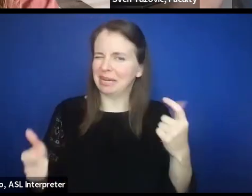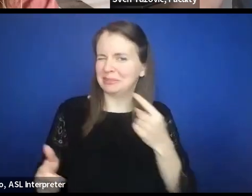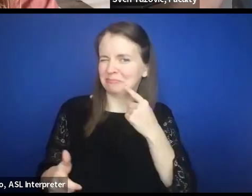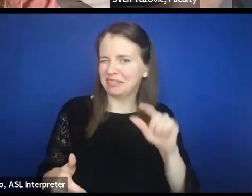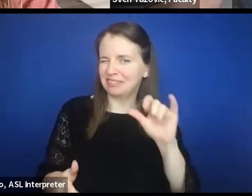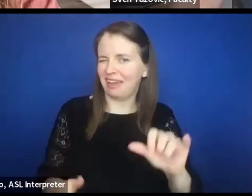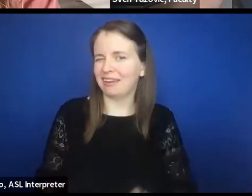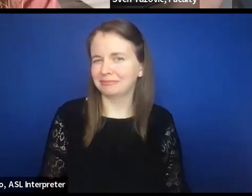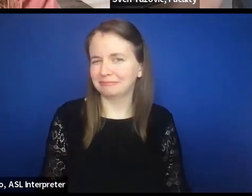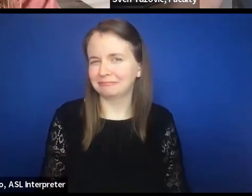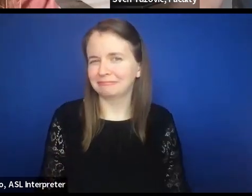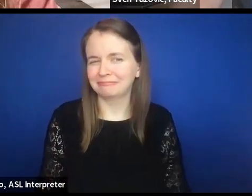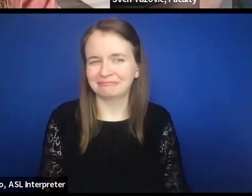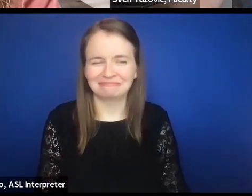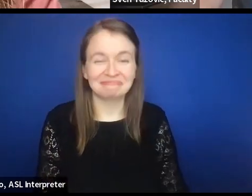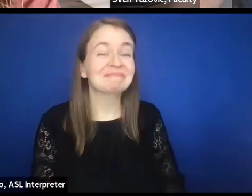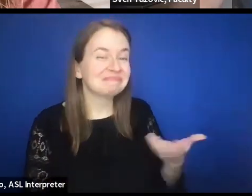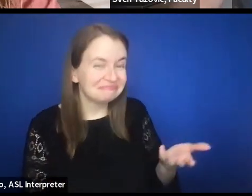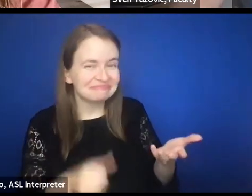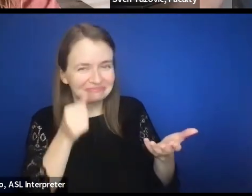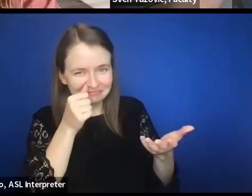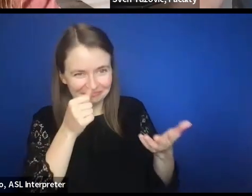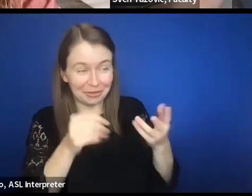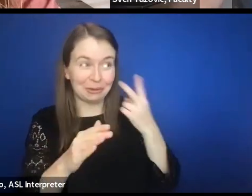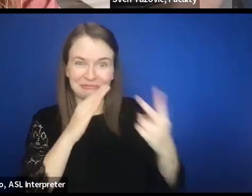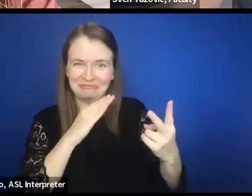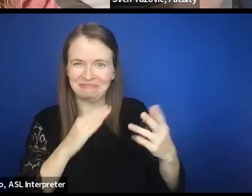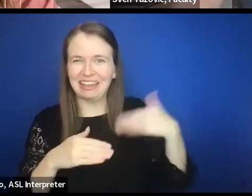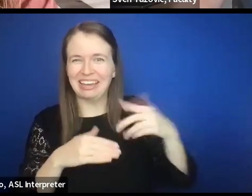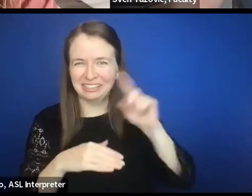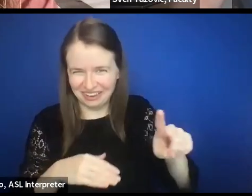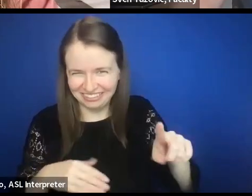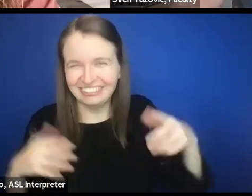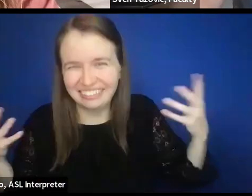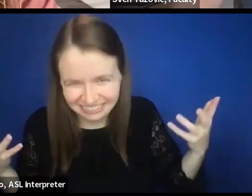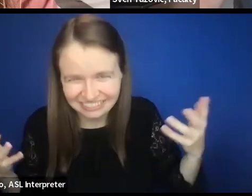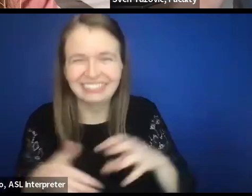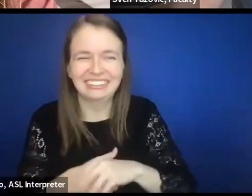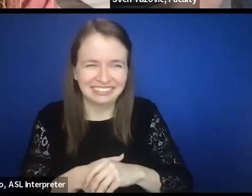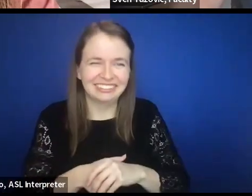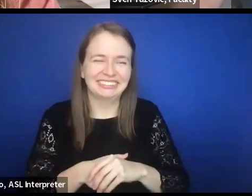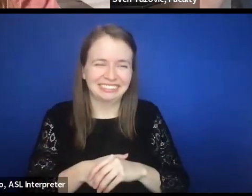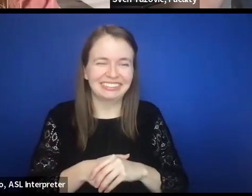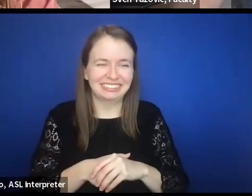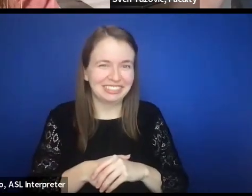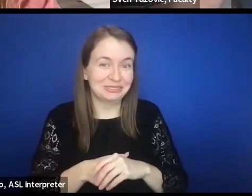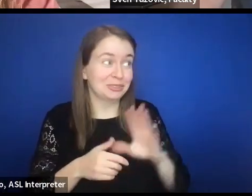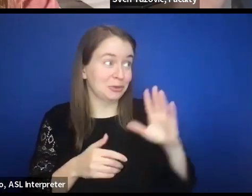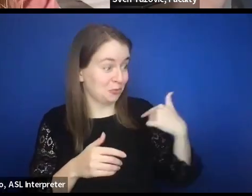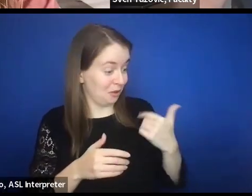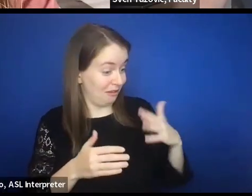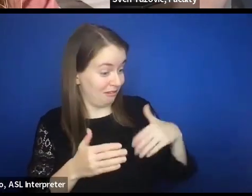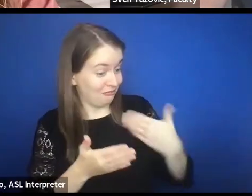miss. So you actually anticipate my next question. That is actually when like we came back,